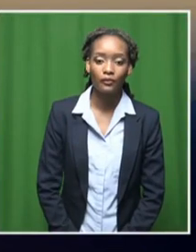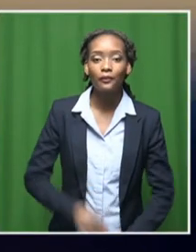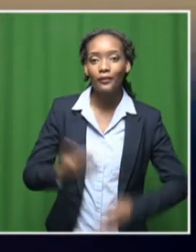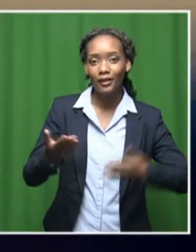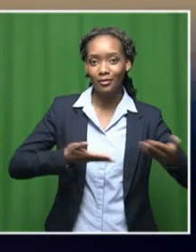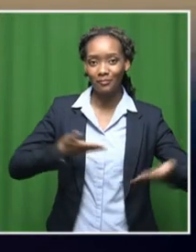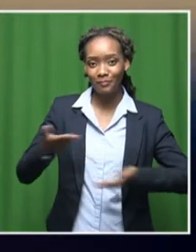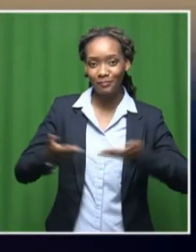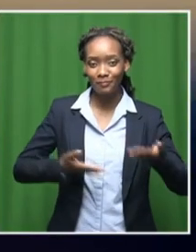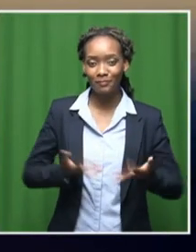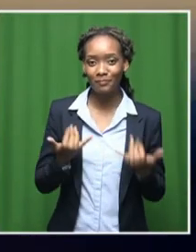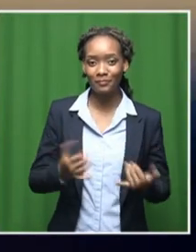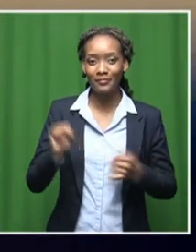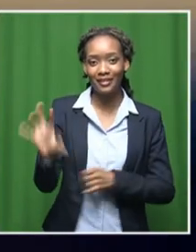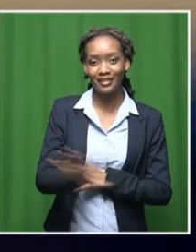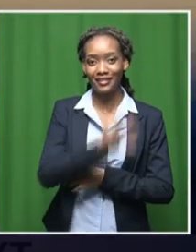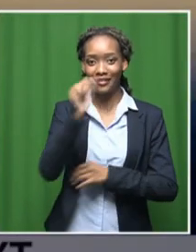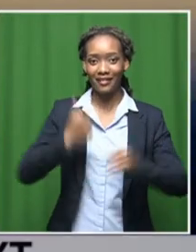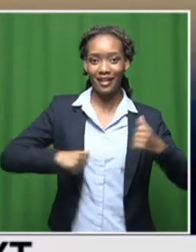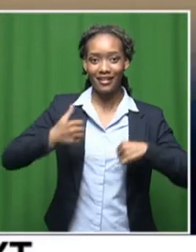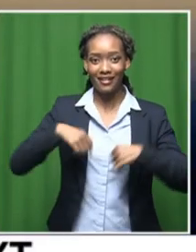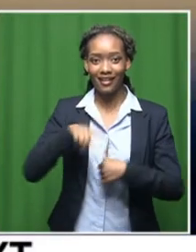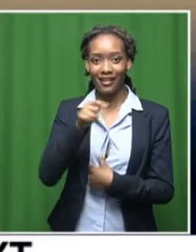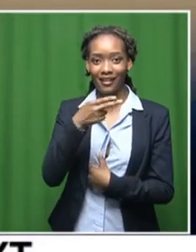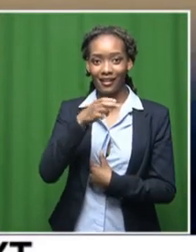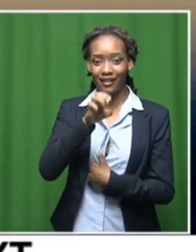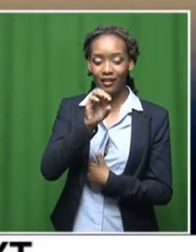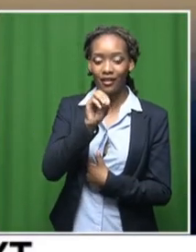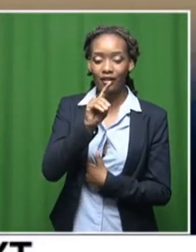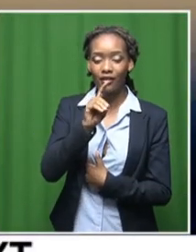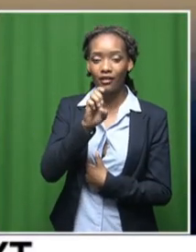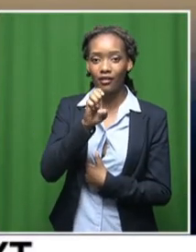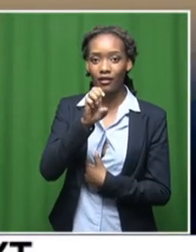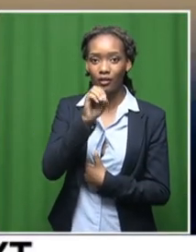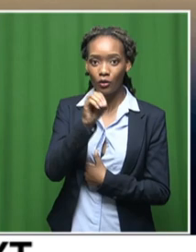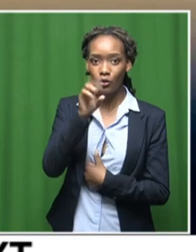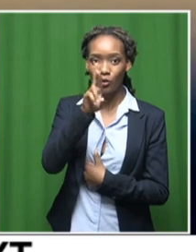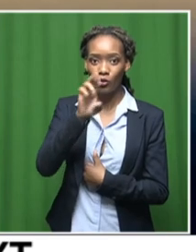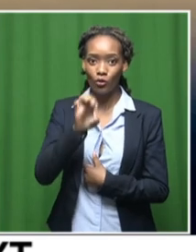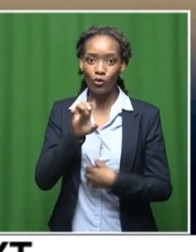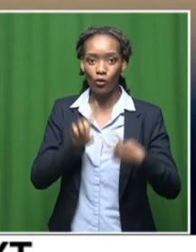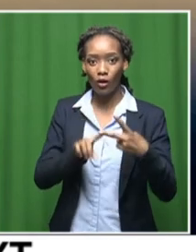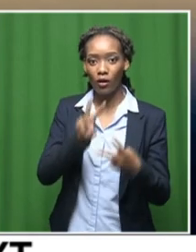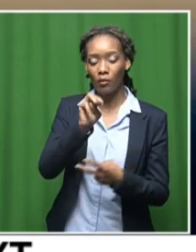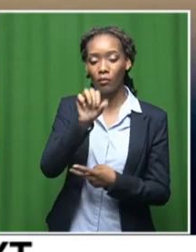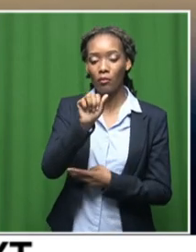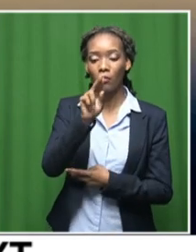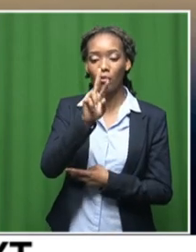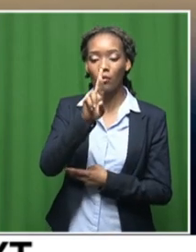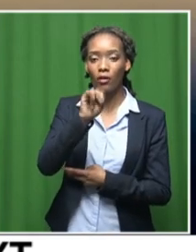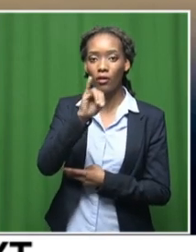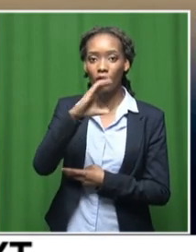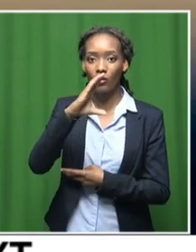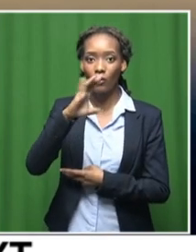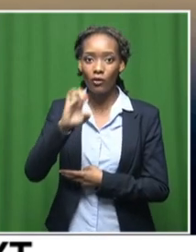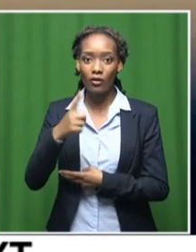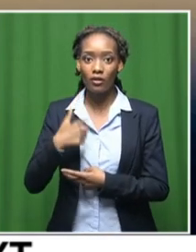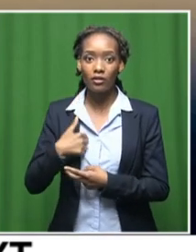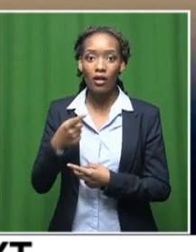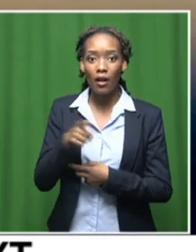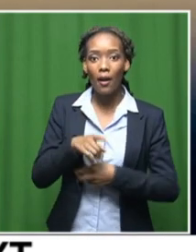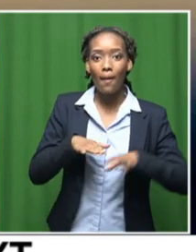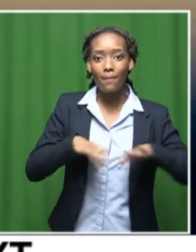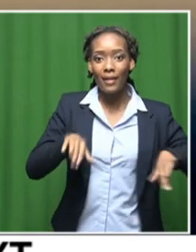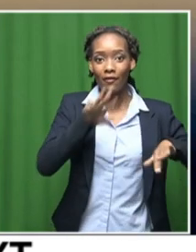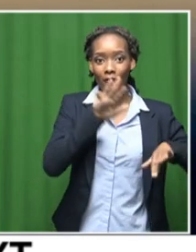Welcome back. Now, South African actors Theodore Jantjies and Maurice, Paige are heading to Platform 9, coming home